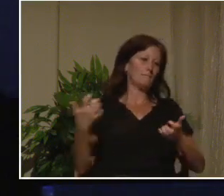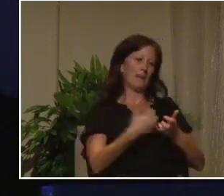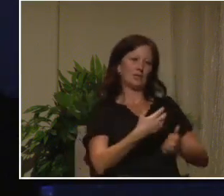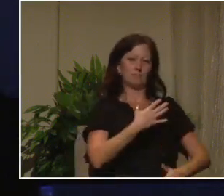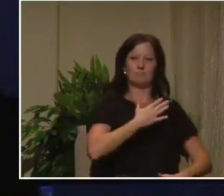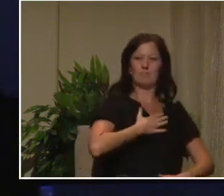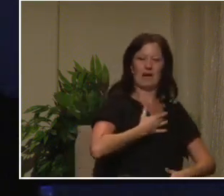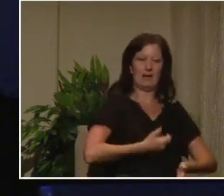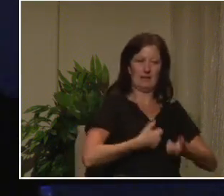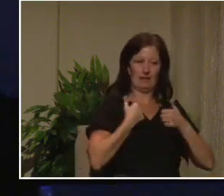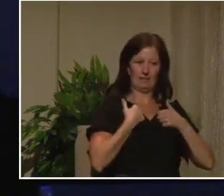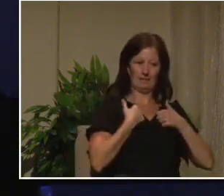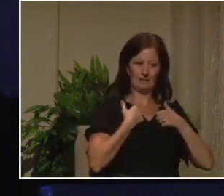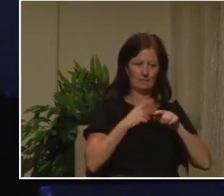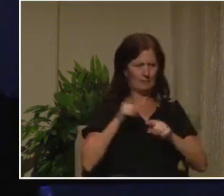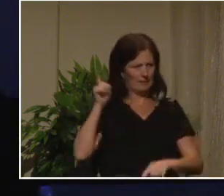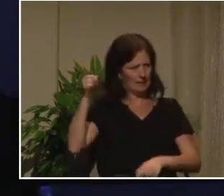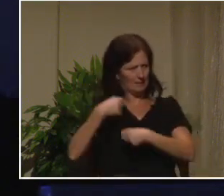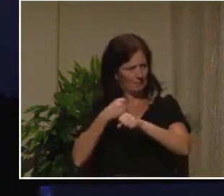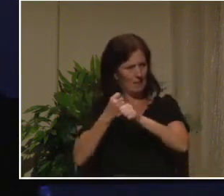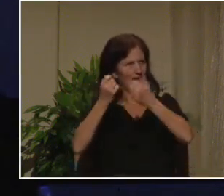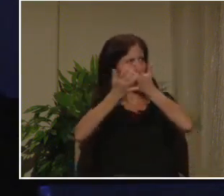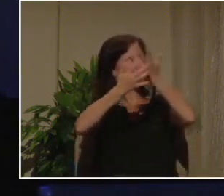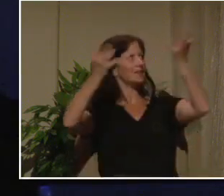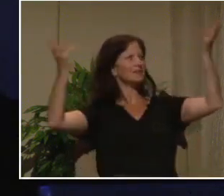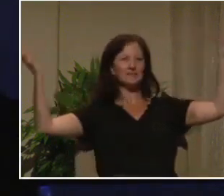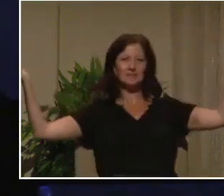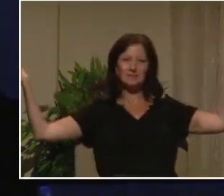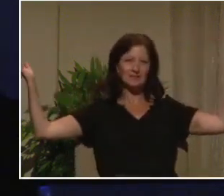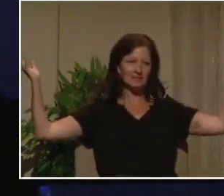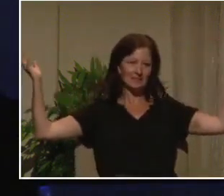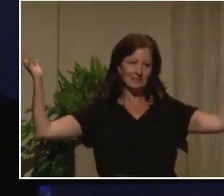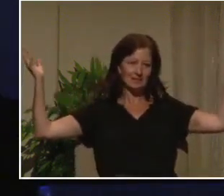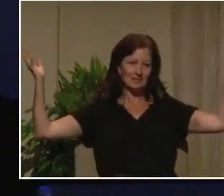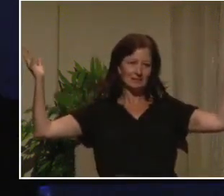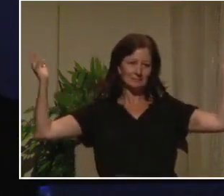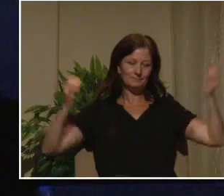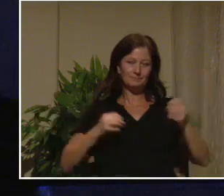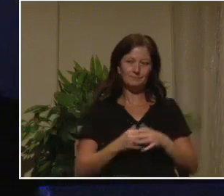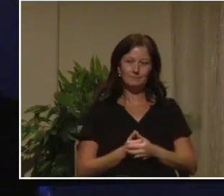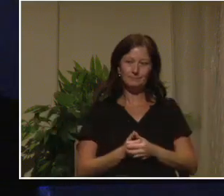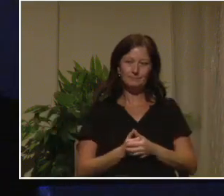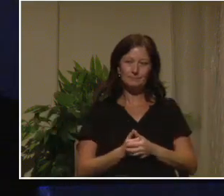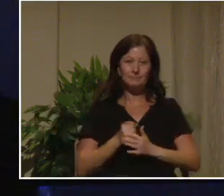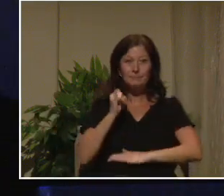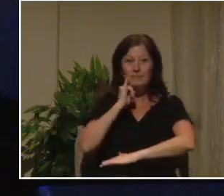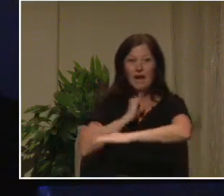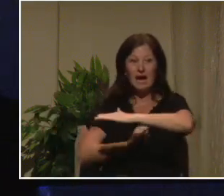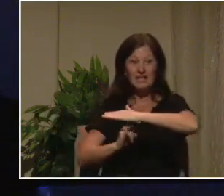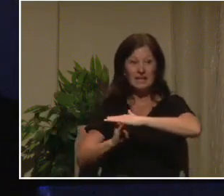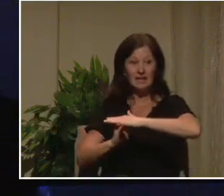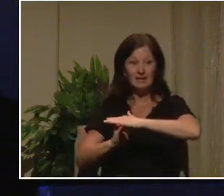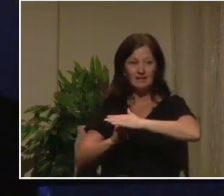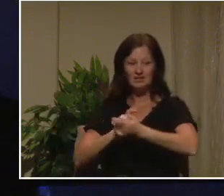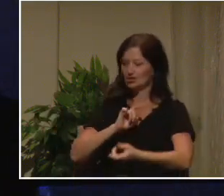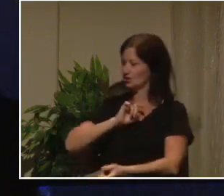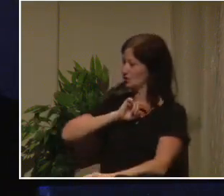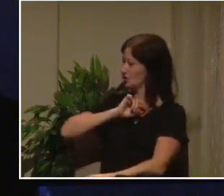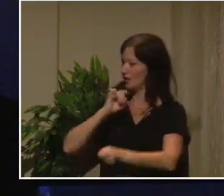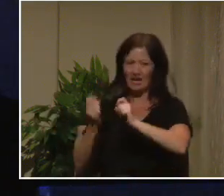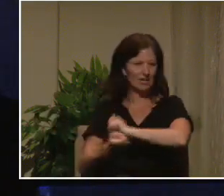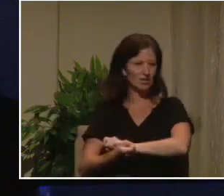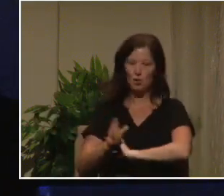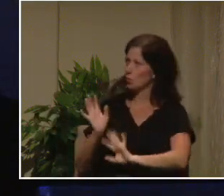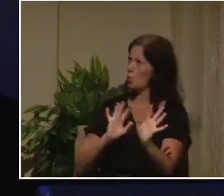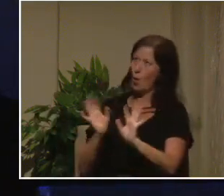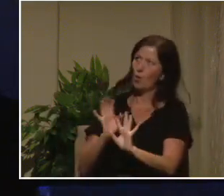And Isaiah undergoes a complete reversal where it's like, no, God is not going to fit into my plans. This is how